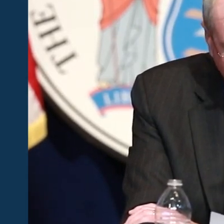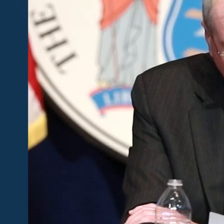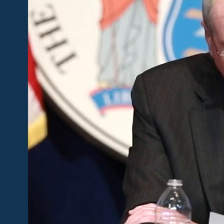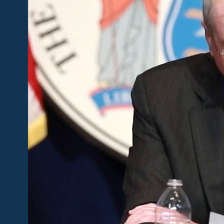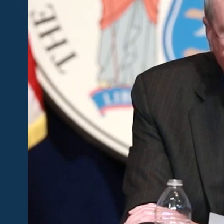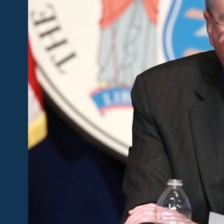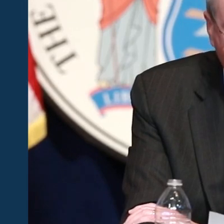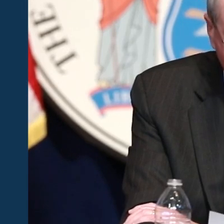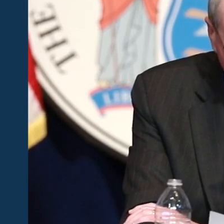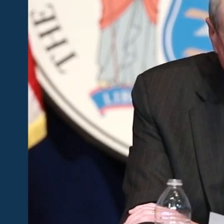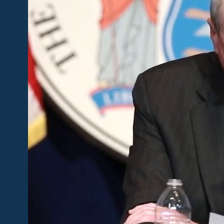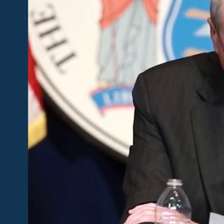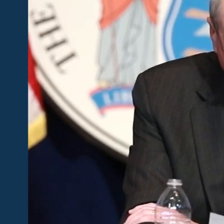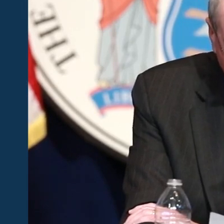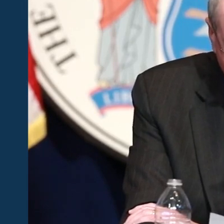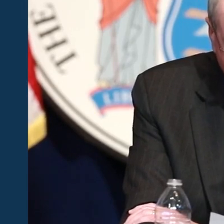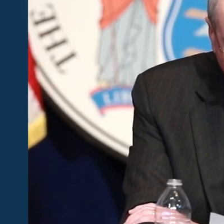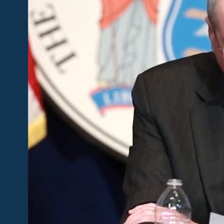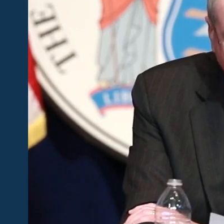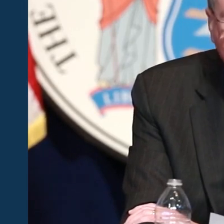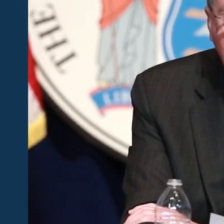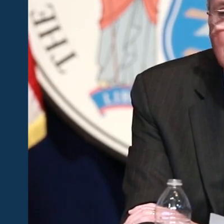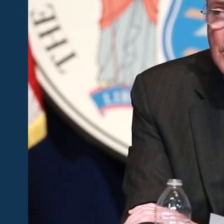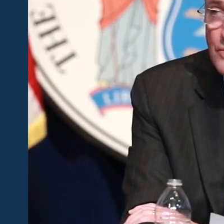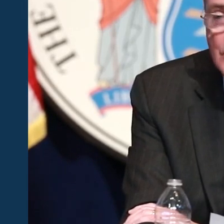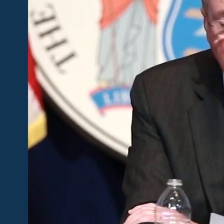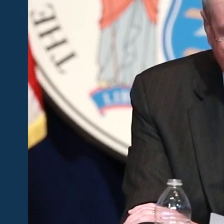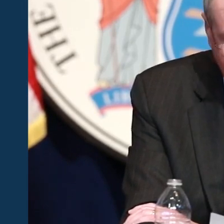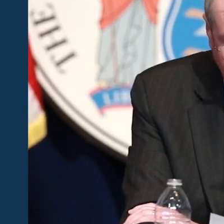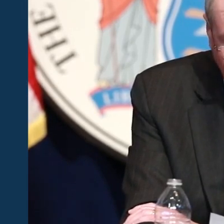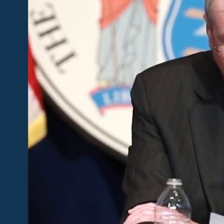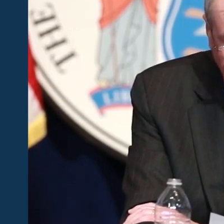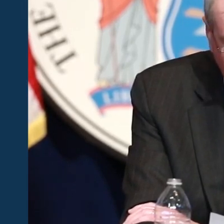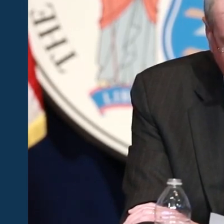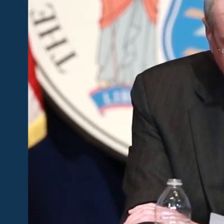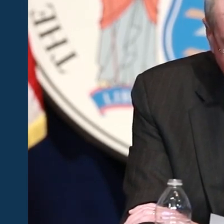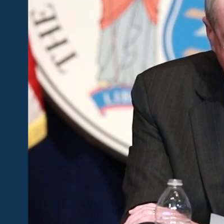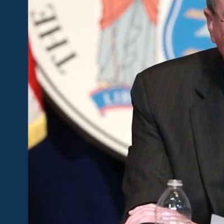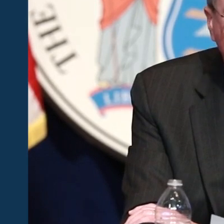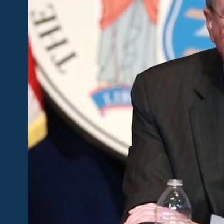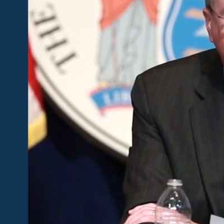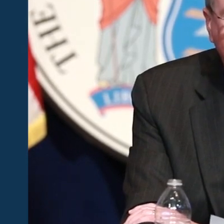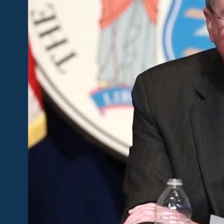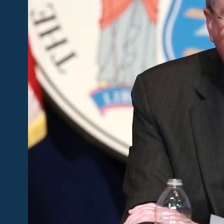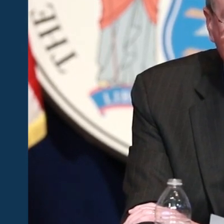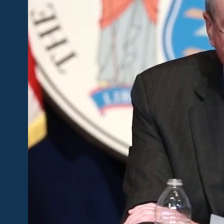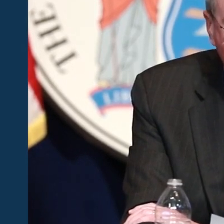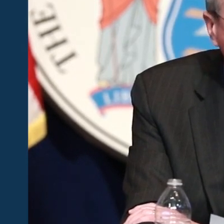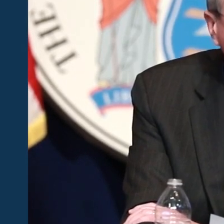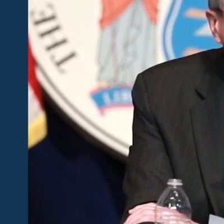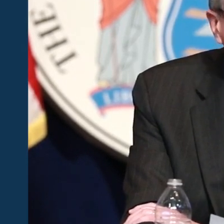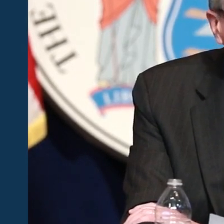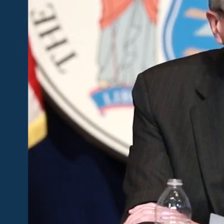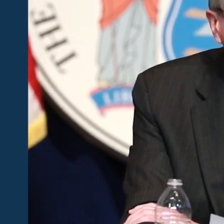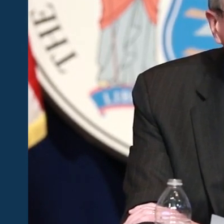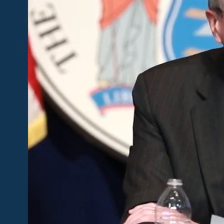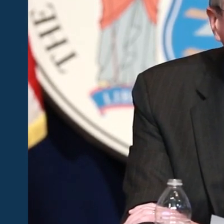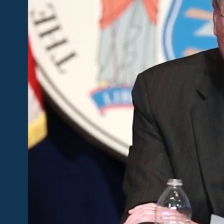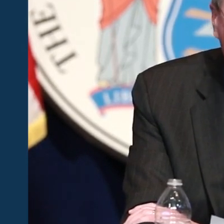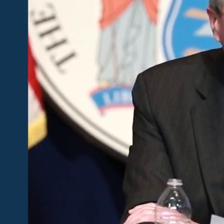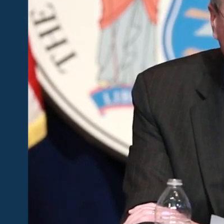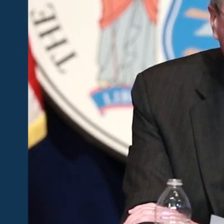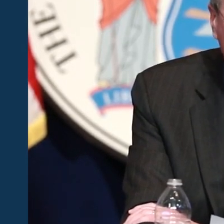Many of us know her best for her years as the director of Rutgers University's Eagleton Institute. And that's where I first met Ruth.